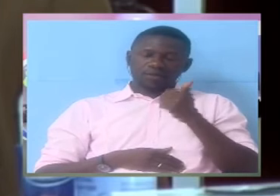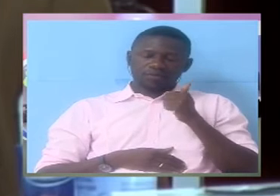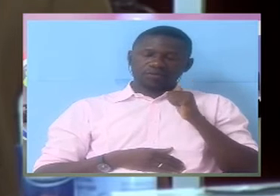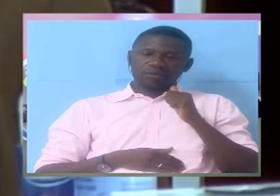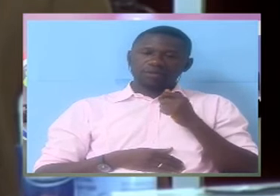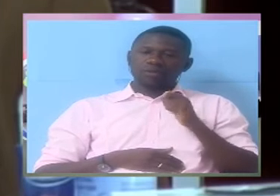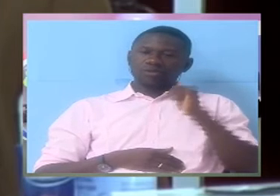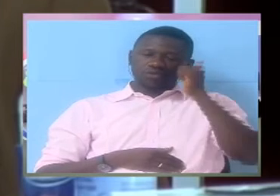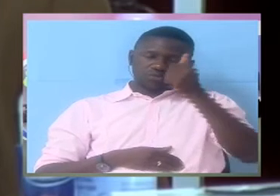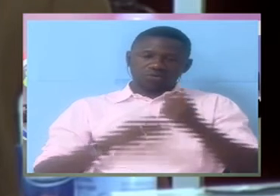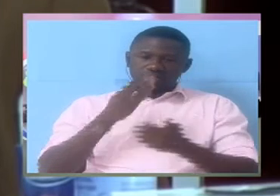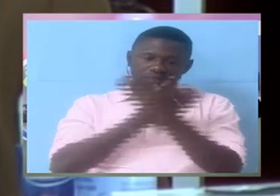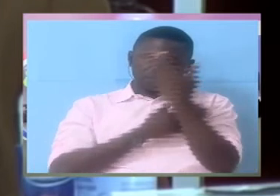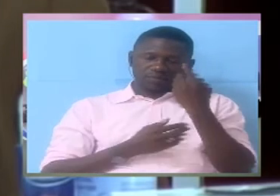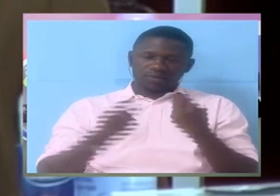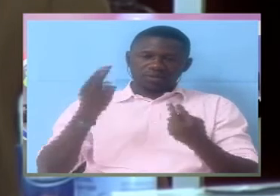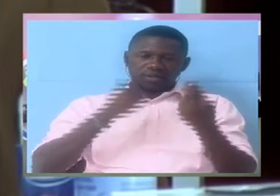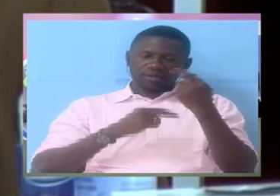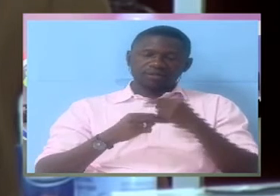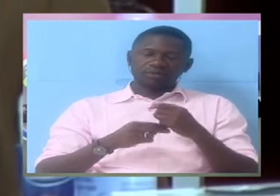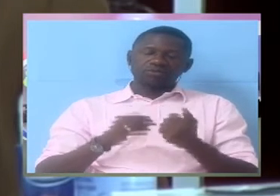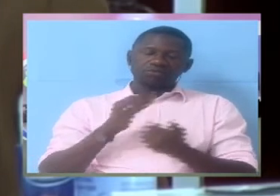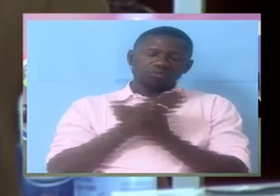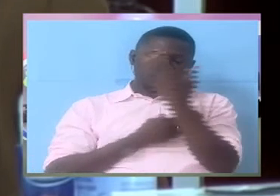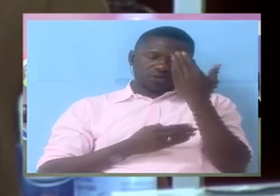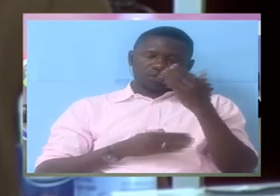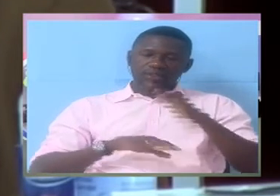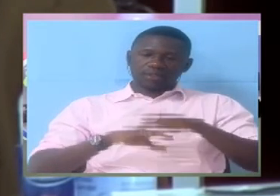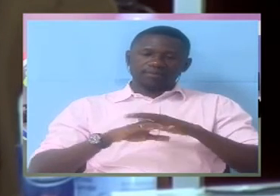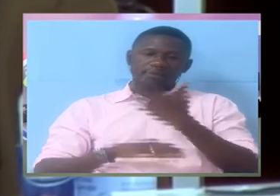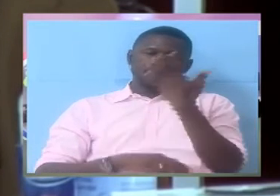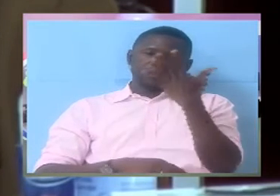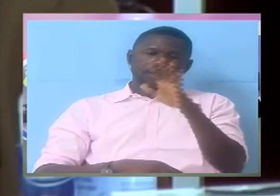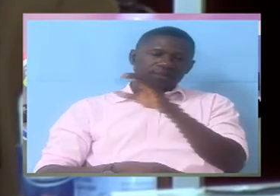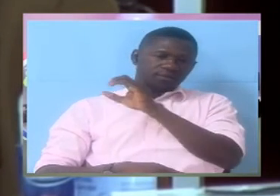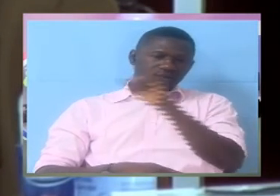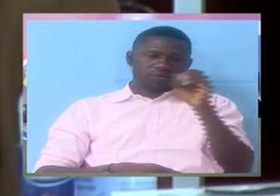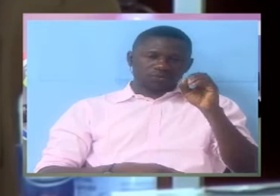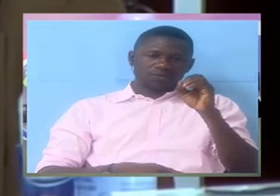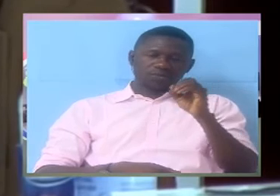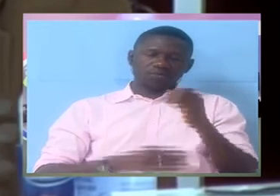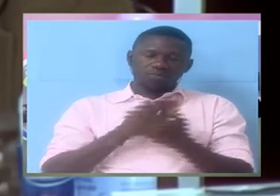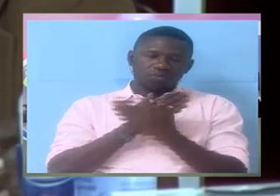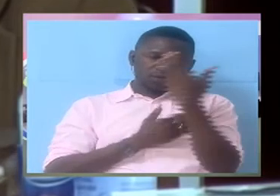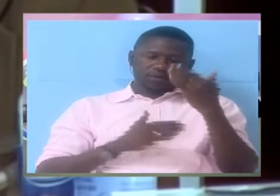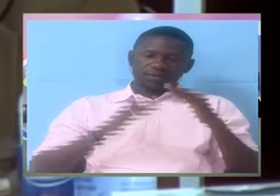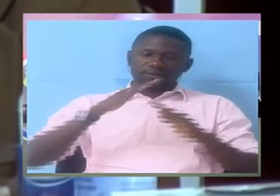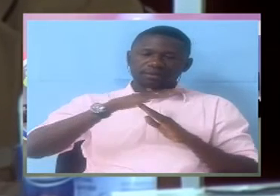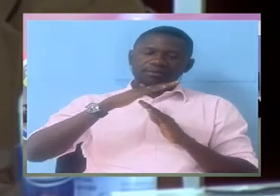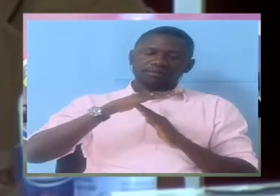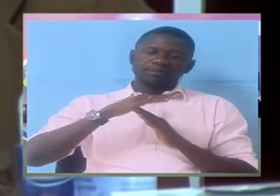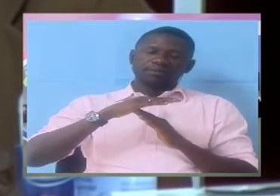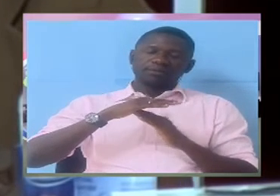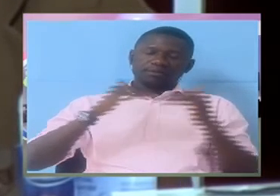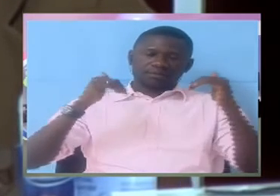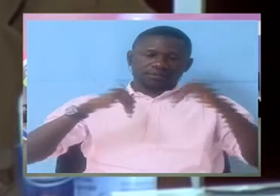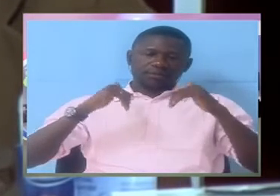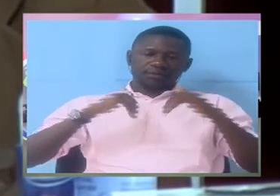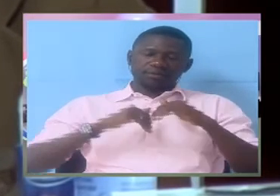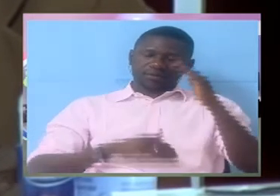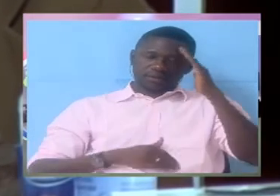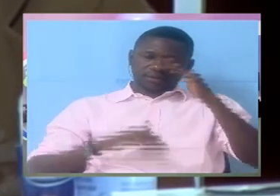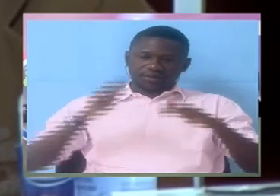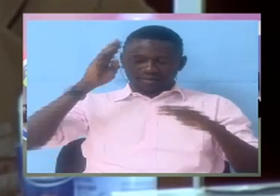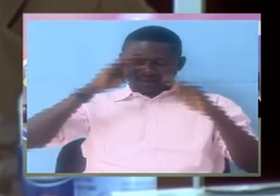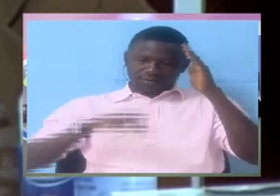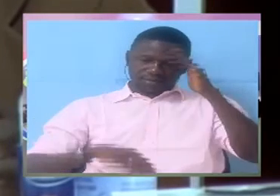resume tomorrow morning at 10 o'clock sharp. Bitun sinin talantang wuli hawato insa damu ta kotake. The meeting is adjourned. Thank you all. Dama banta la baraka.